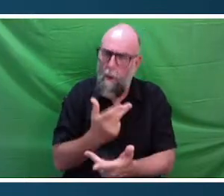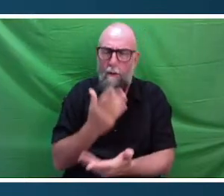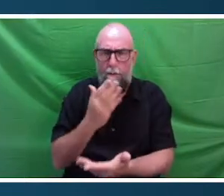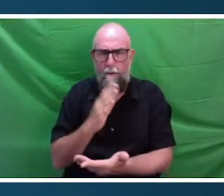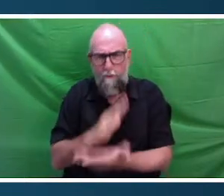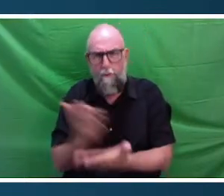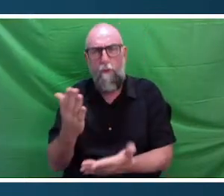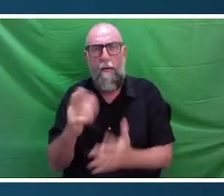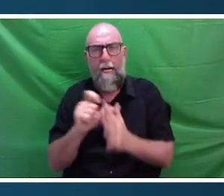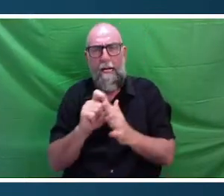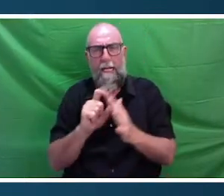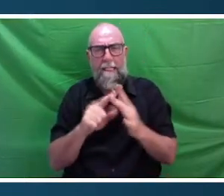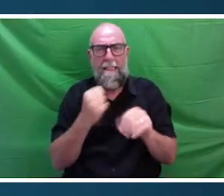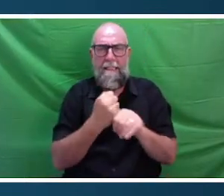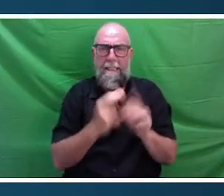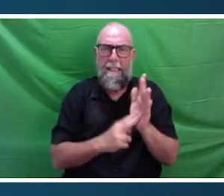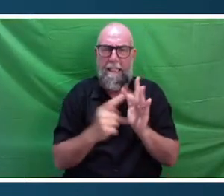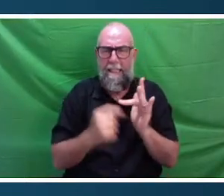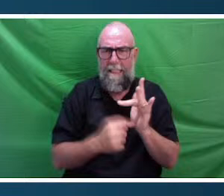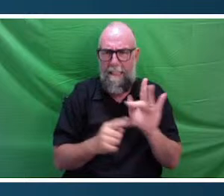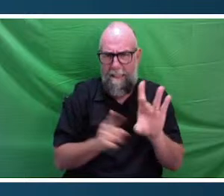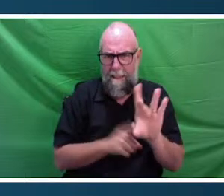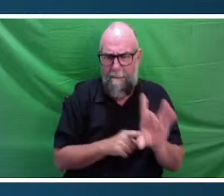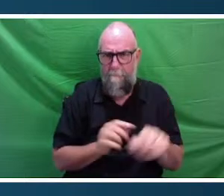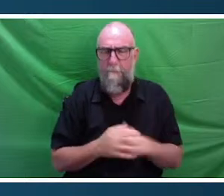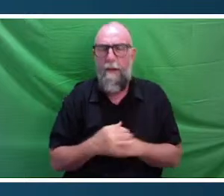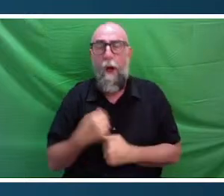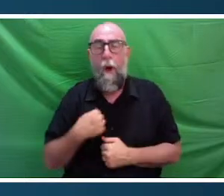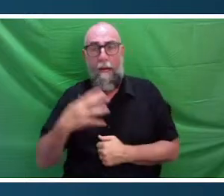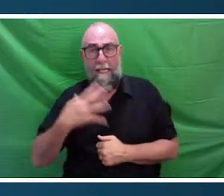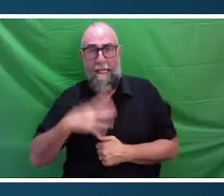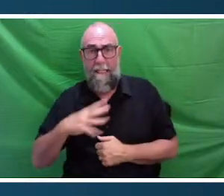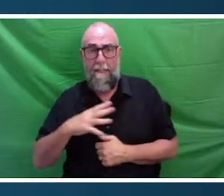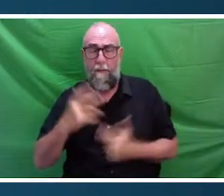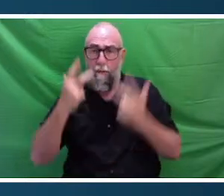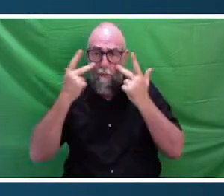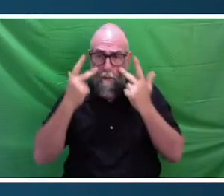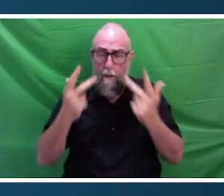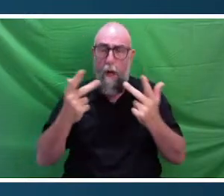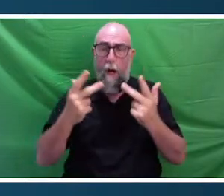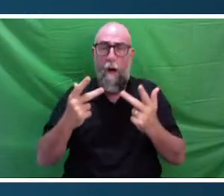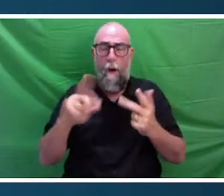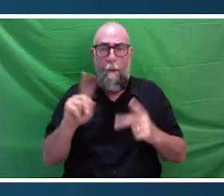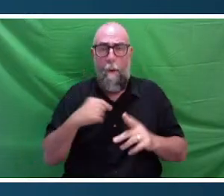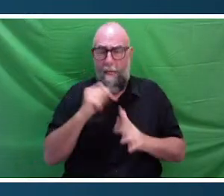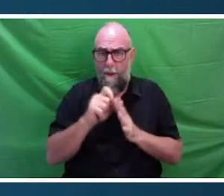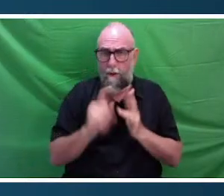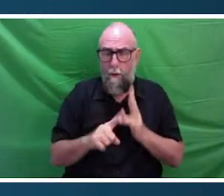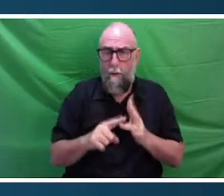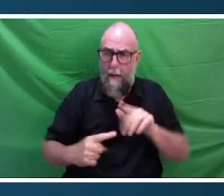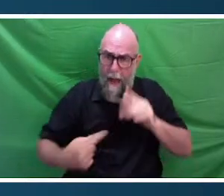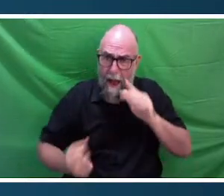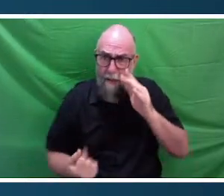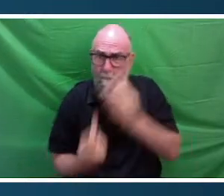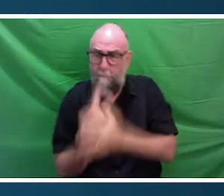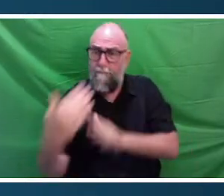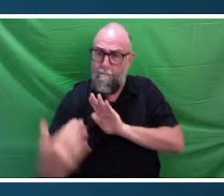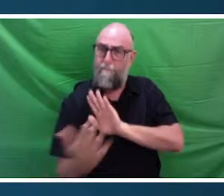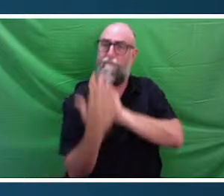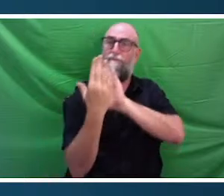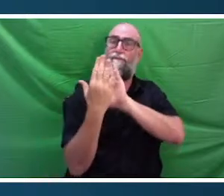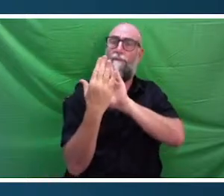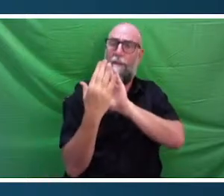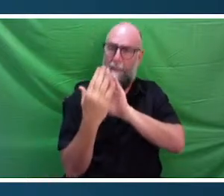innate impulse to act in the face of adversity. For me, the lesson taught by those